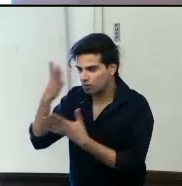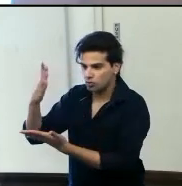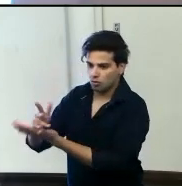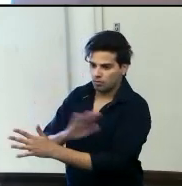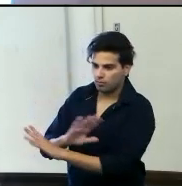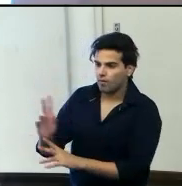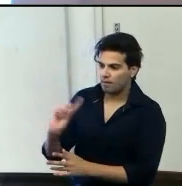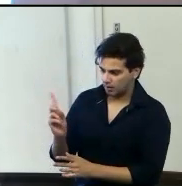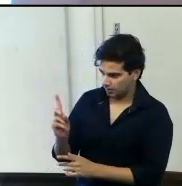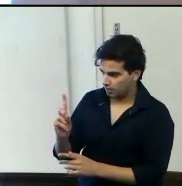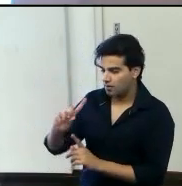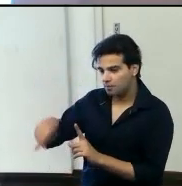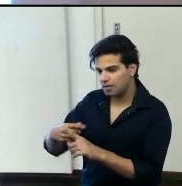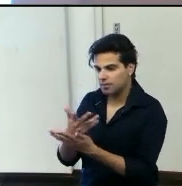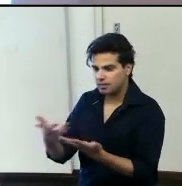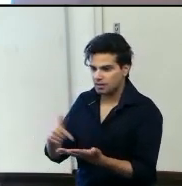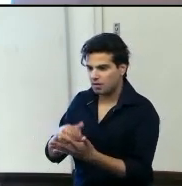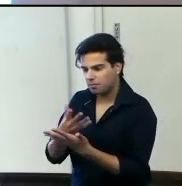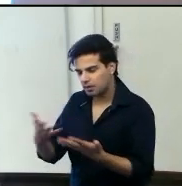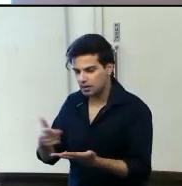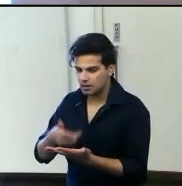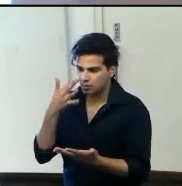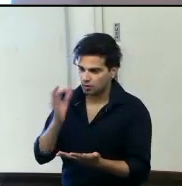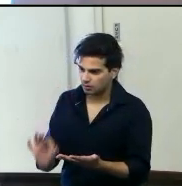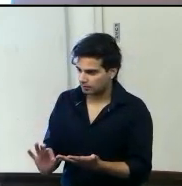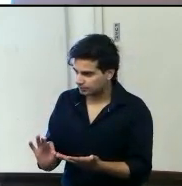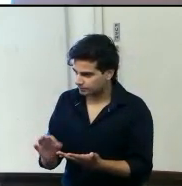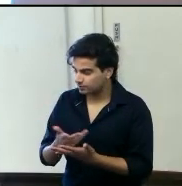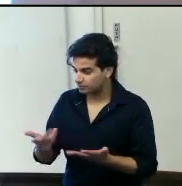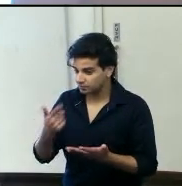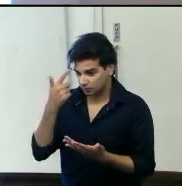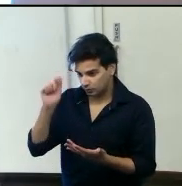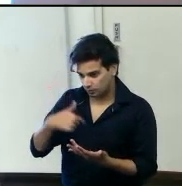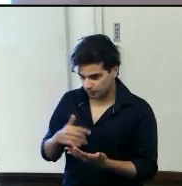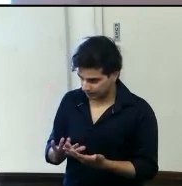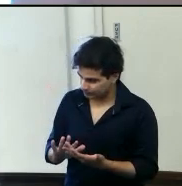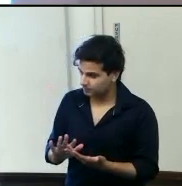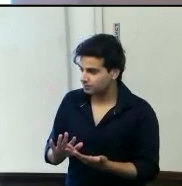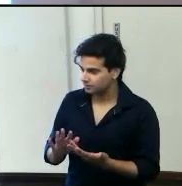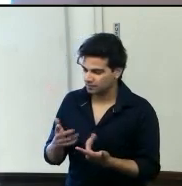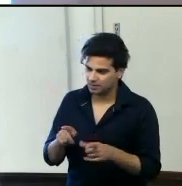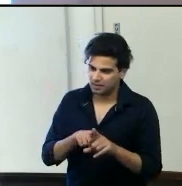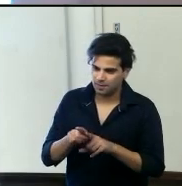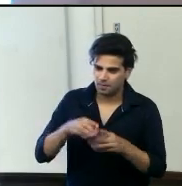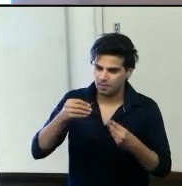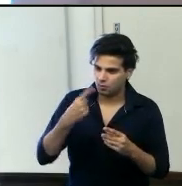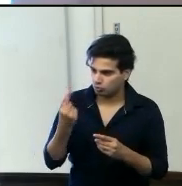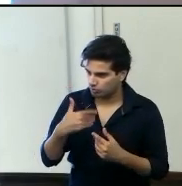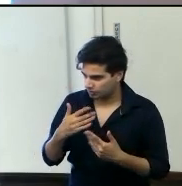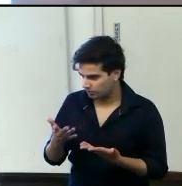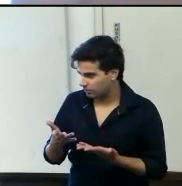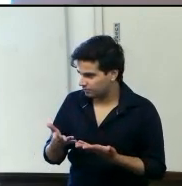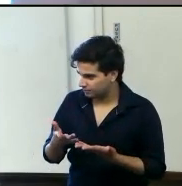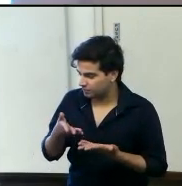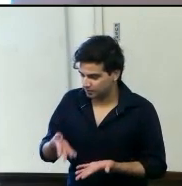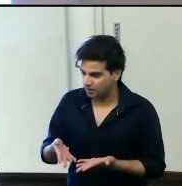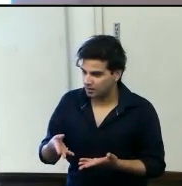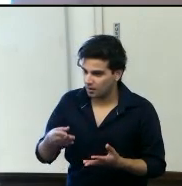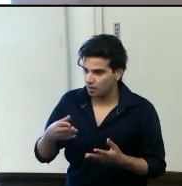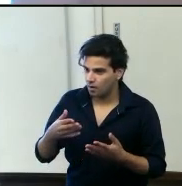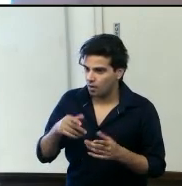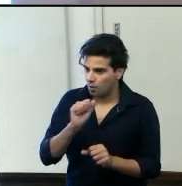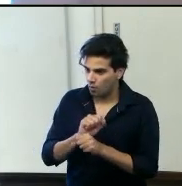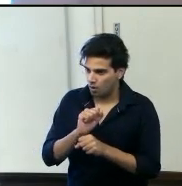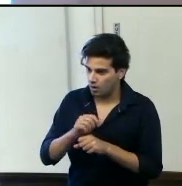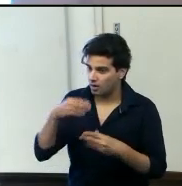on the material. Material becomes very important. So for me, when I use paper, especially at this body of work,